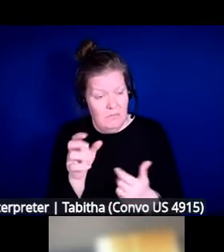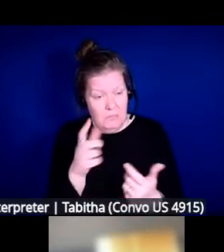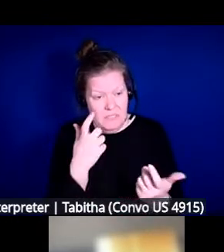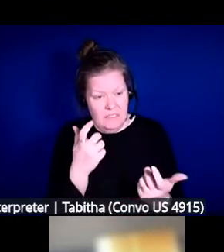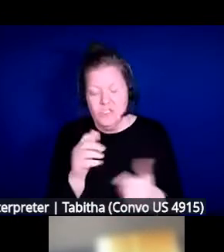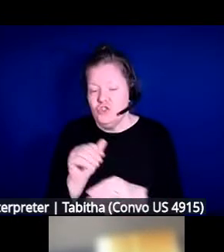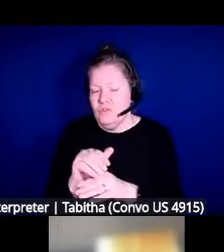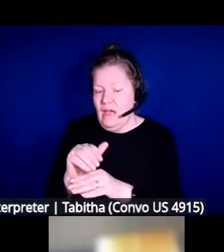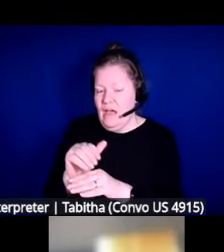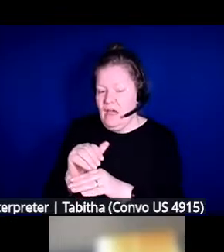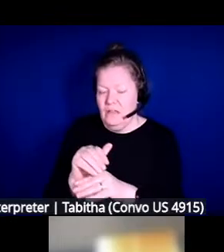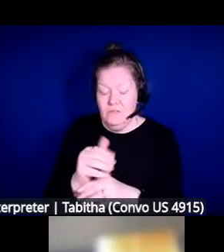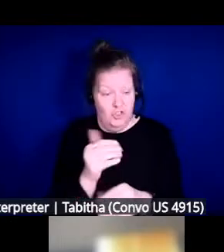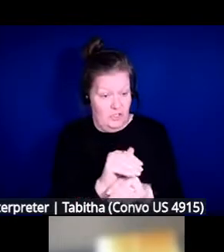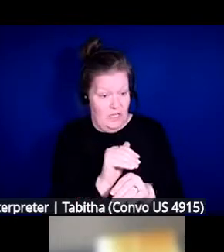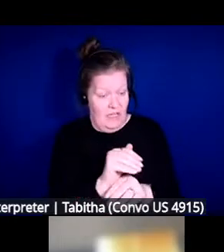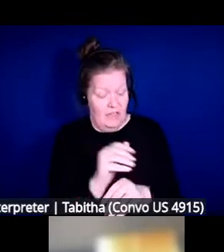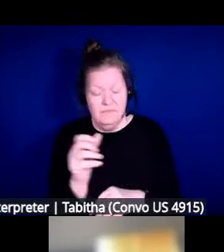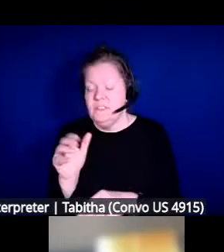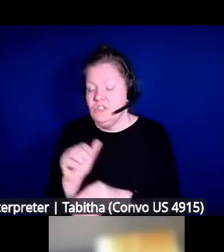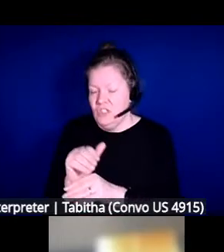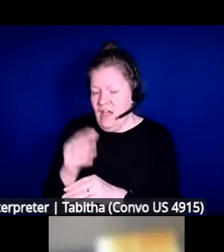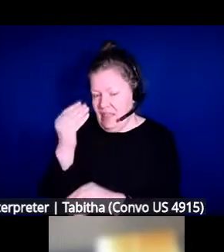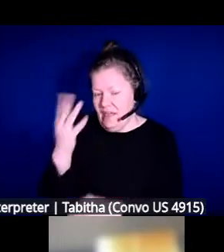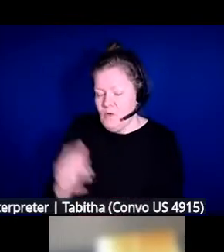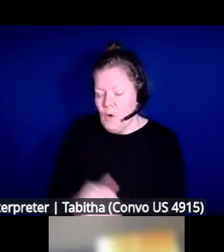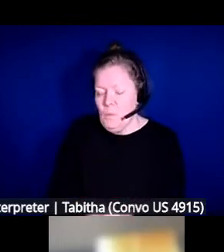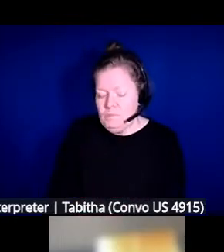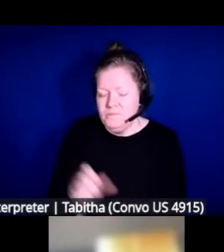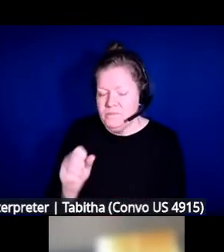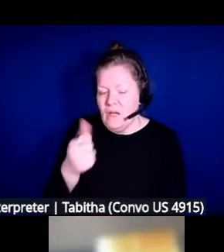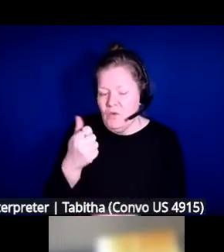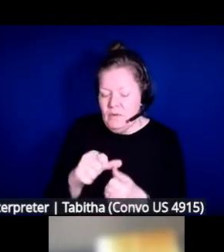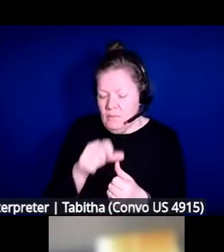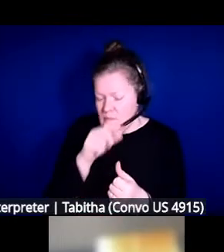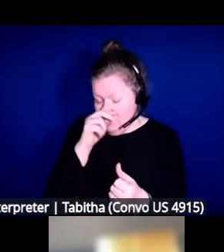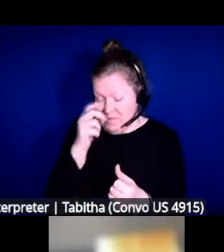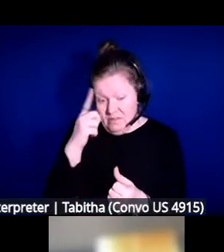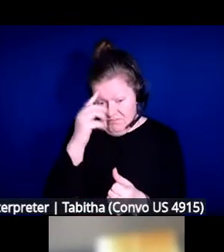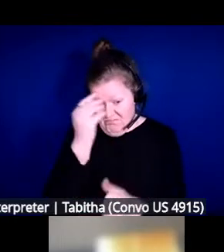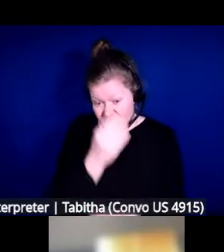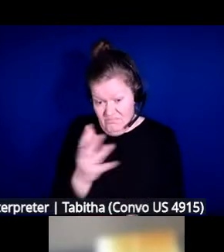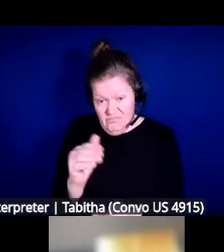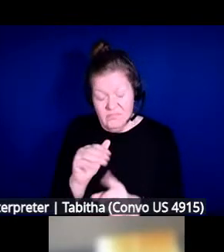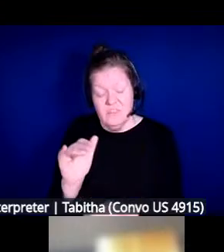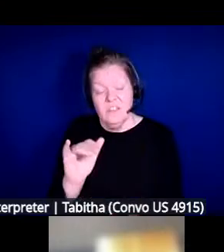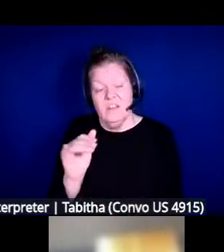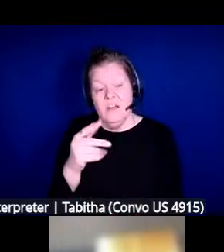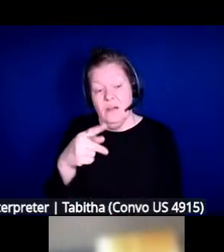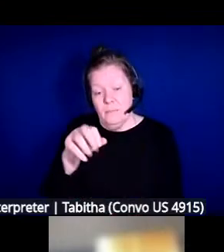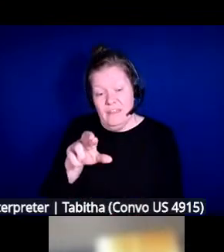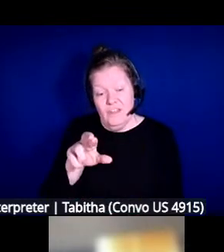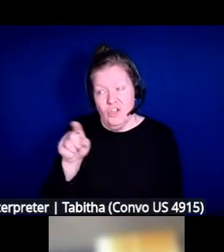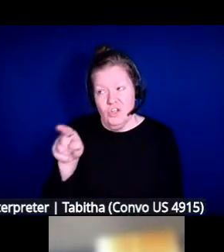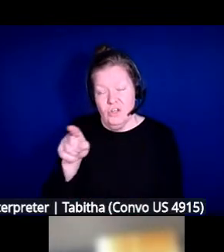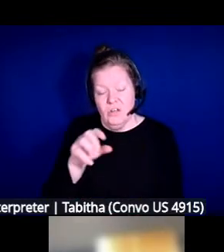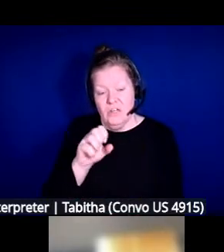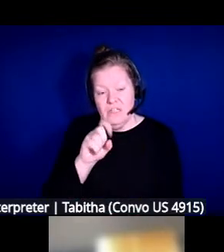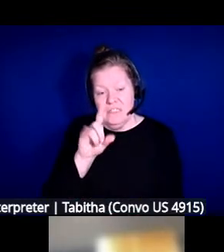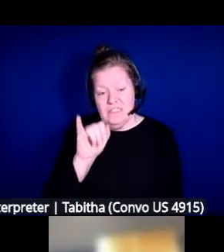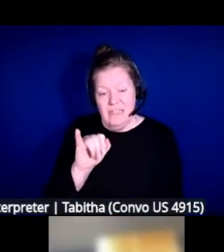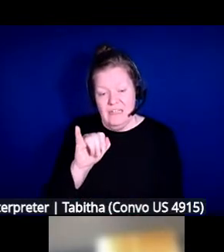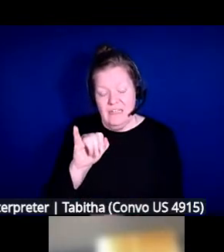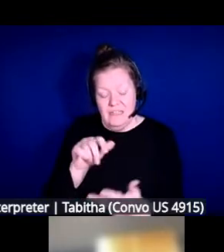does he want Tonight, me to get on tonight? tonight, let him know. And Okay. remember, just for the record, Peter, Sonny, and I are